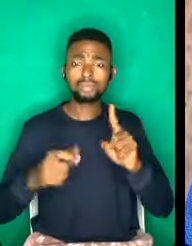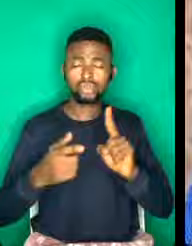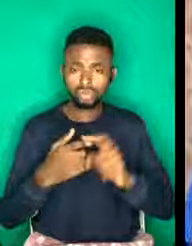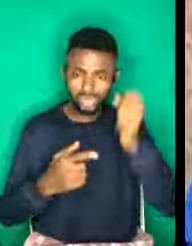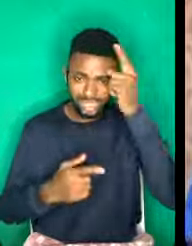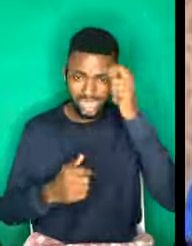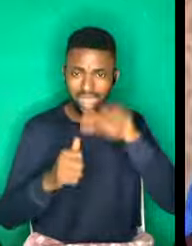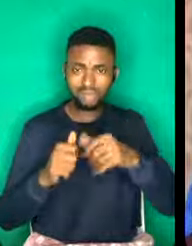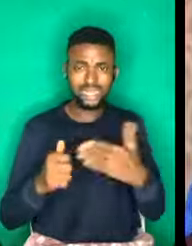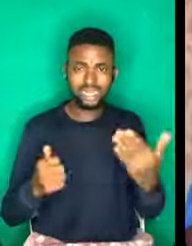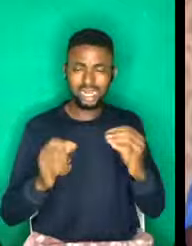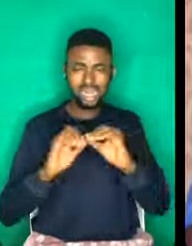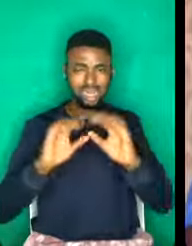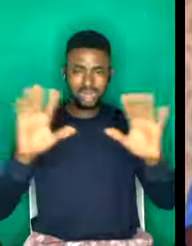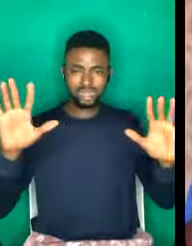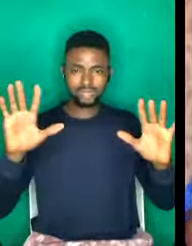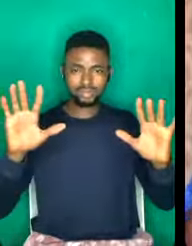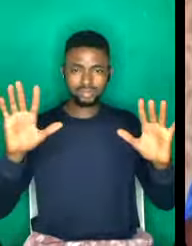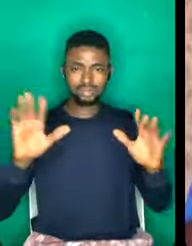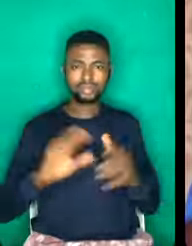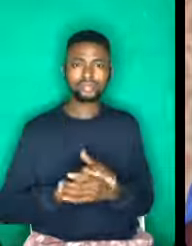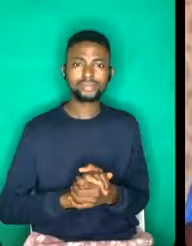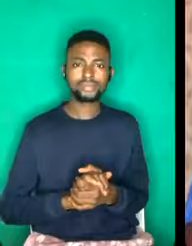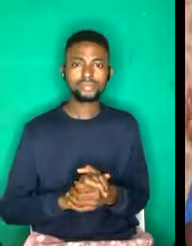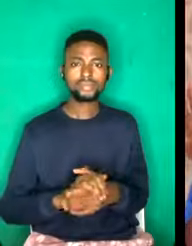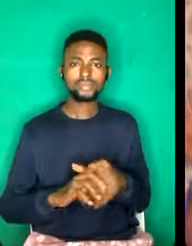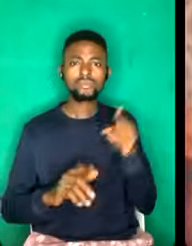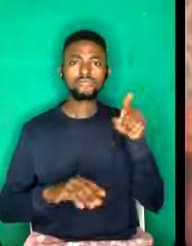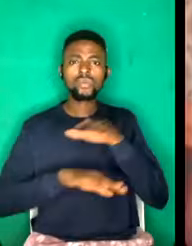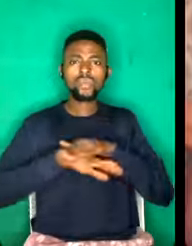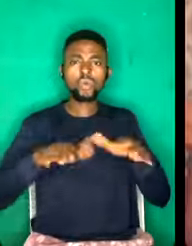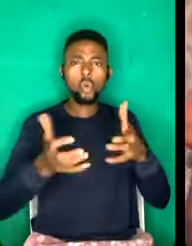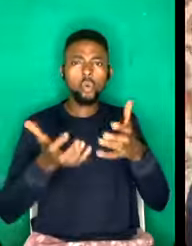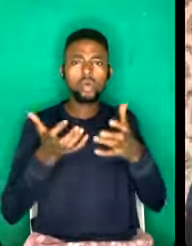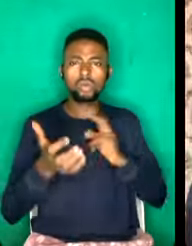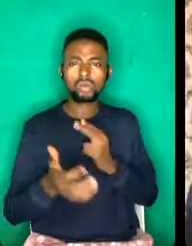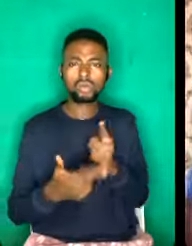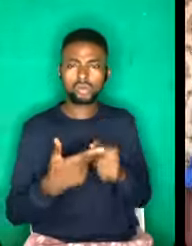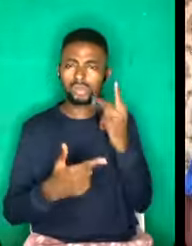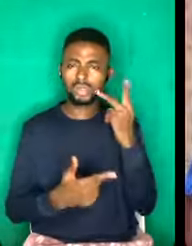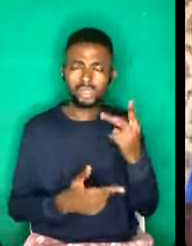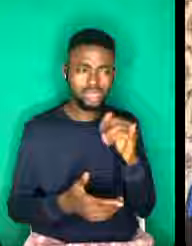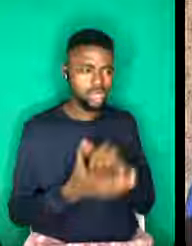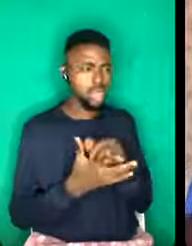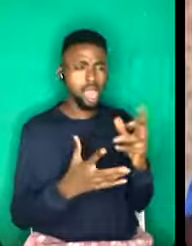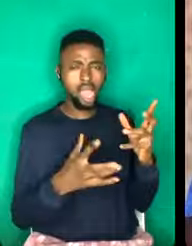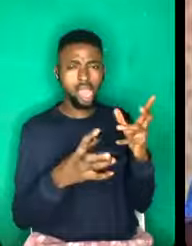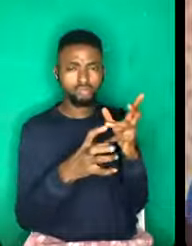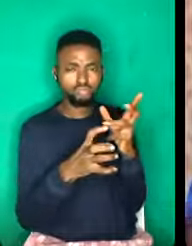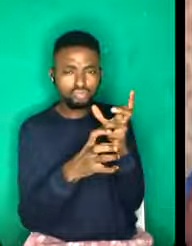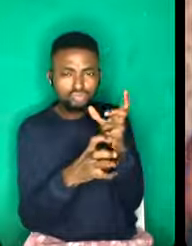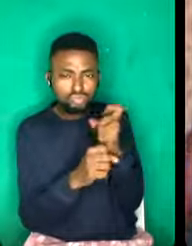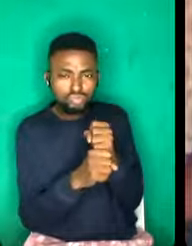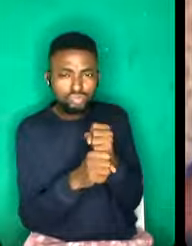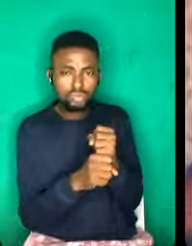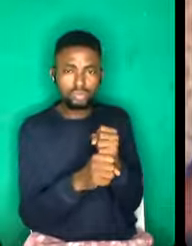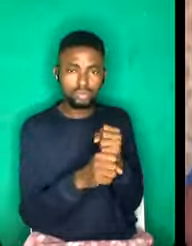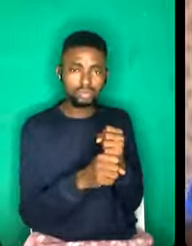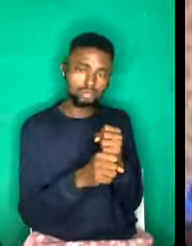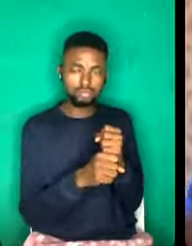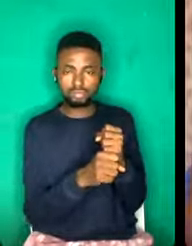understand me, man. So I don't want to see it as a codification, a summary of what is spoken. That makes it a little